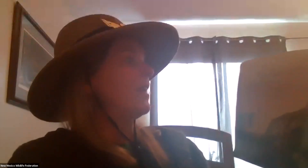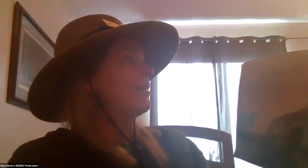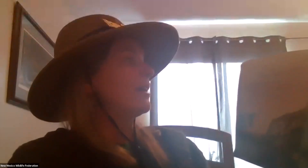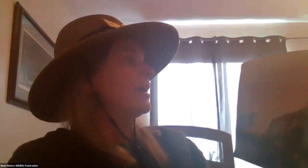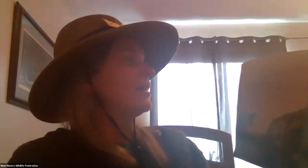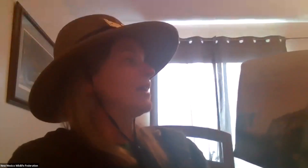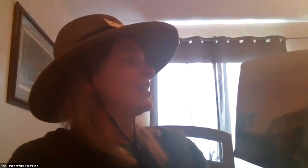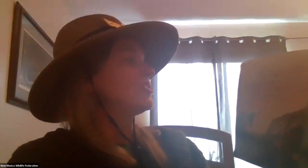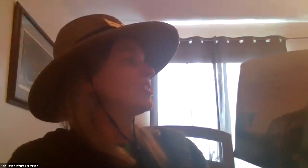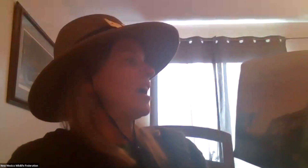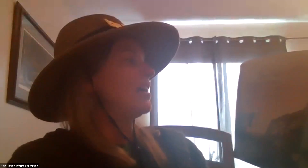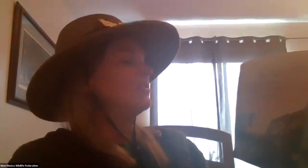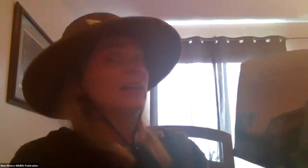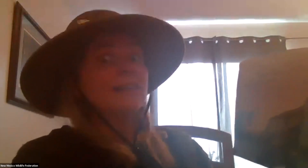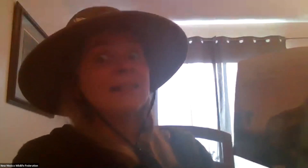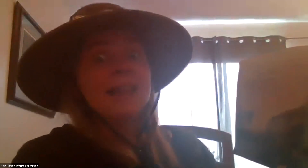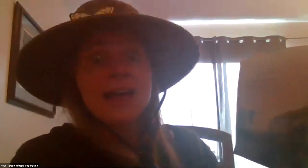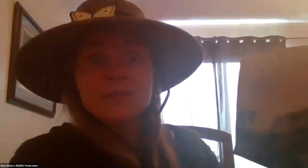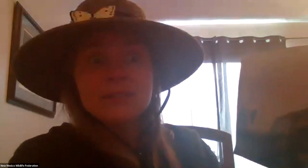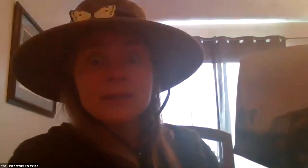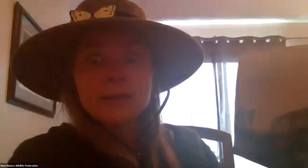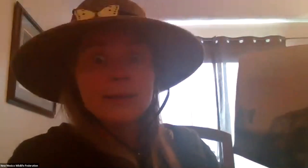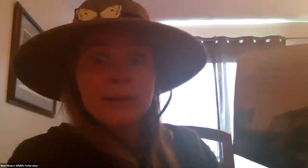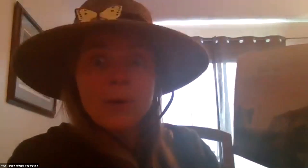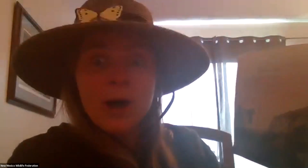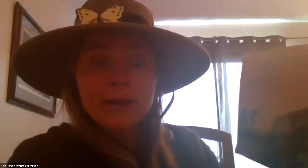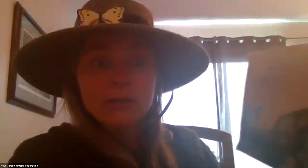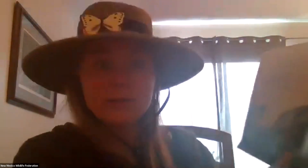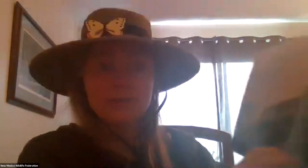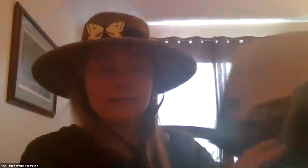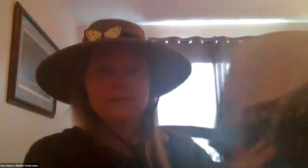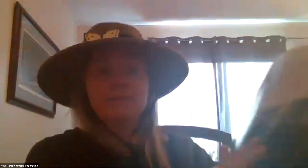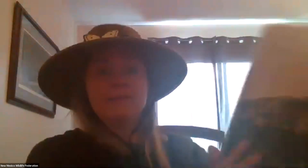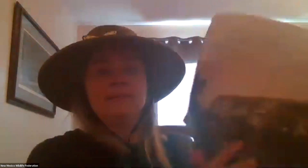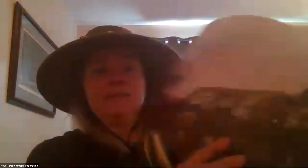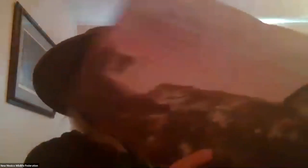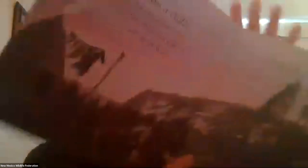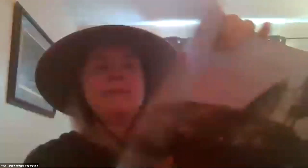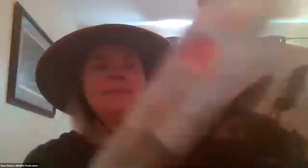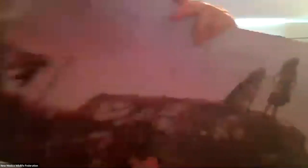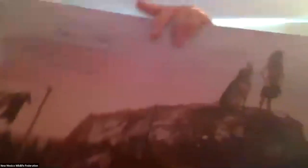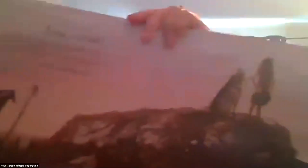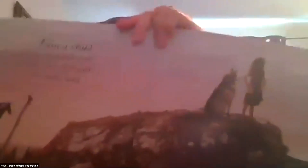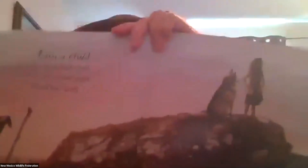the very last child left in the wild.